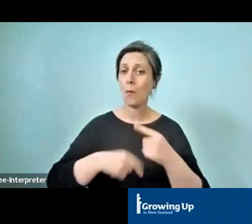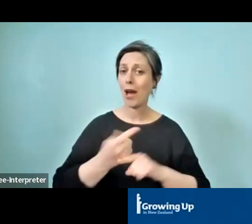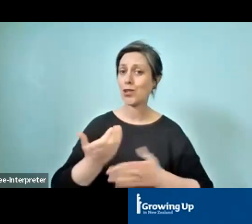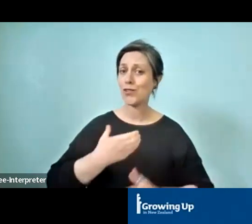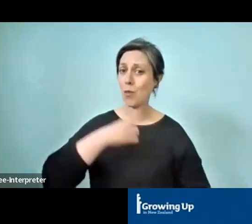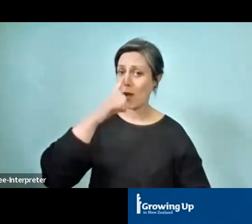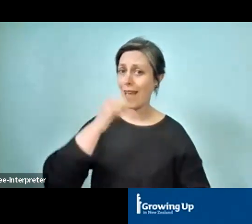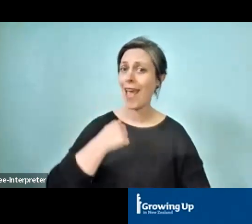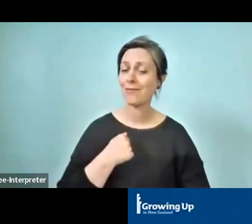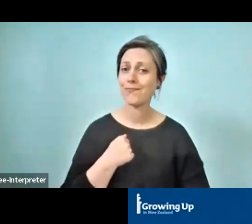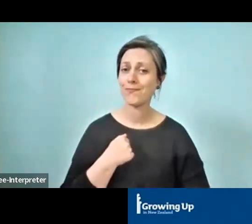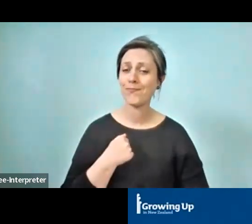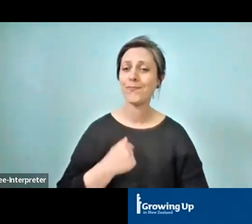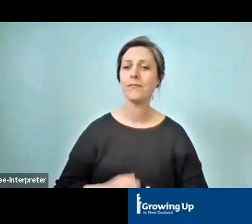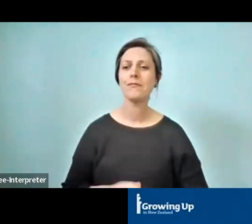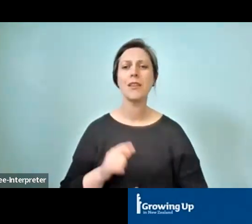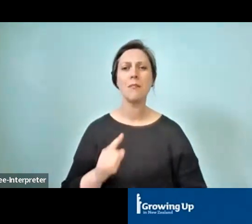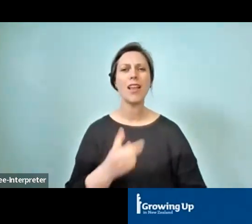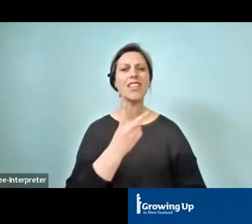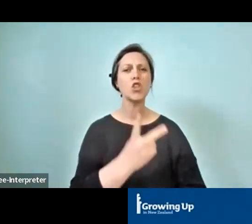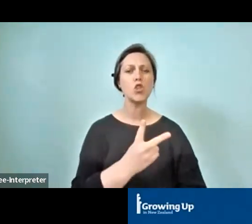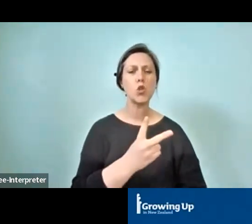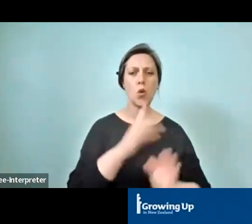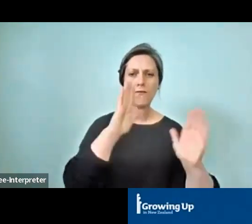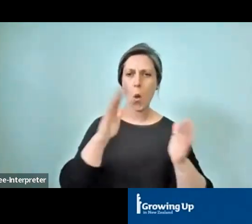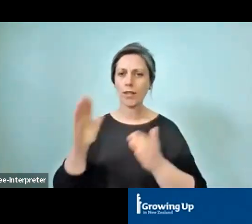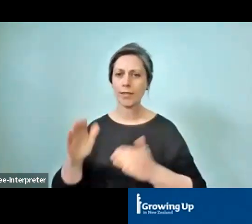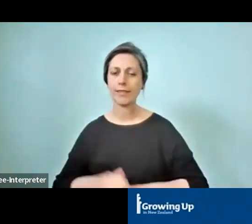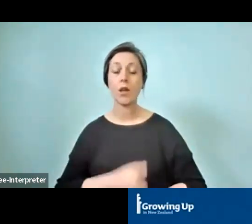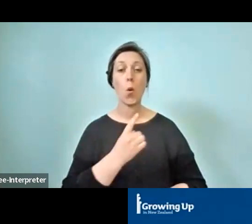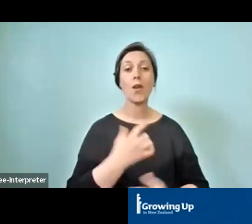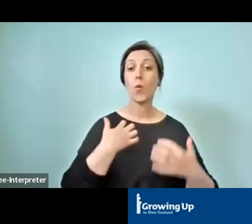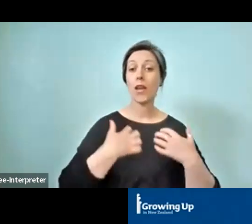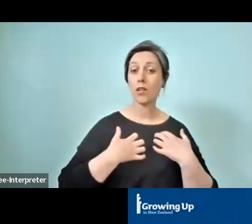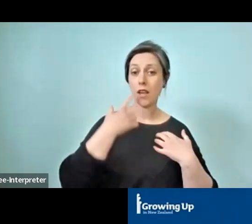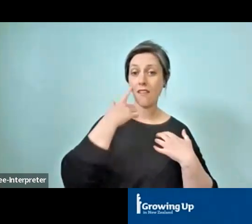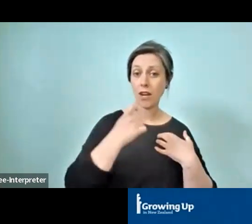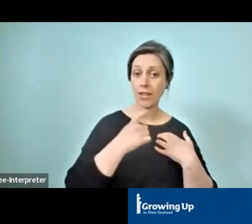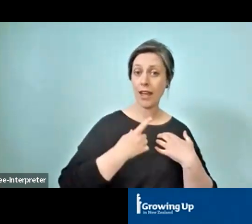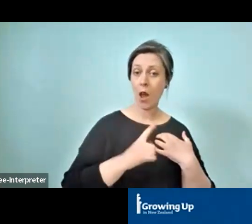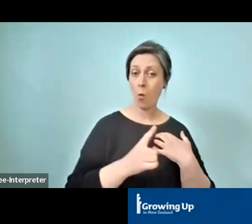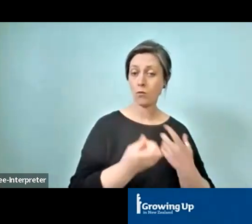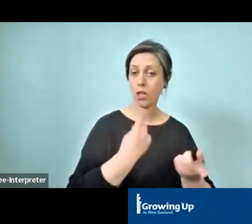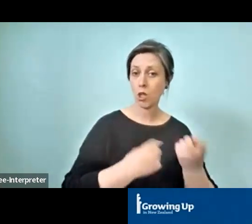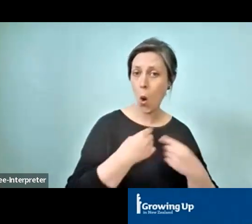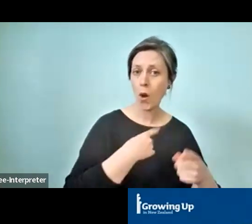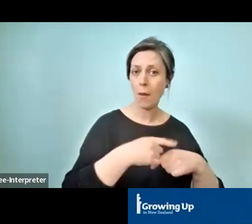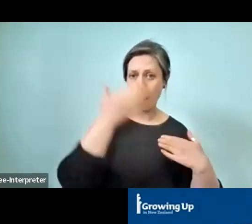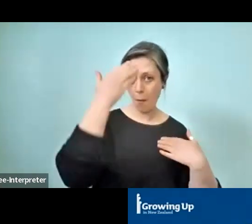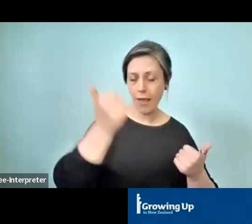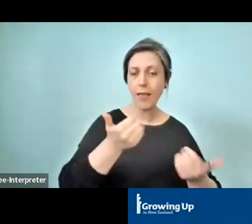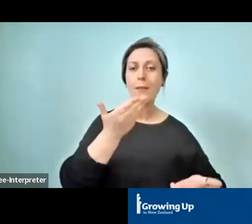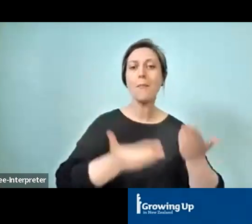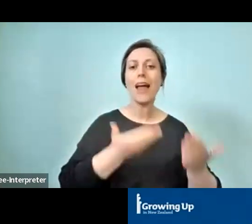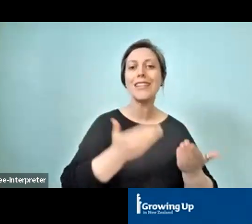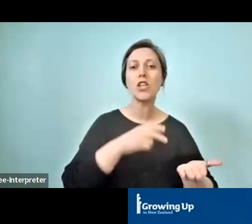yeah, I think that we've kind of got two interests here. So we're very interested in the findings and what they tell us about mental well-being, about the balance of risk and protective